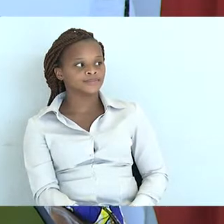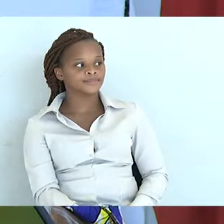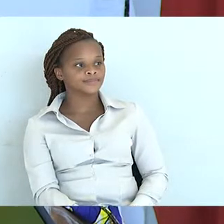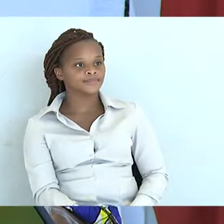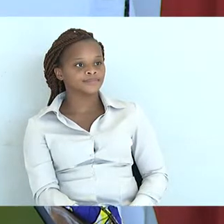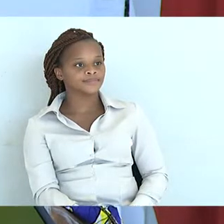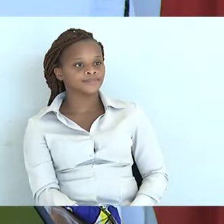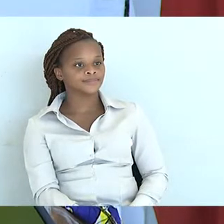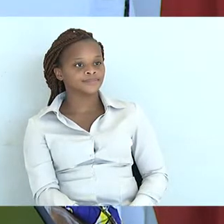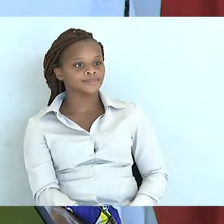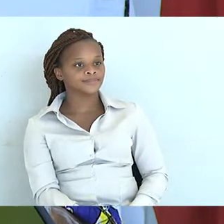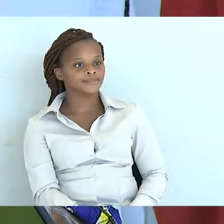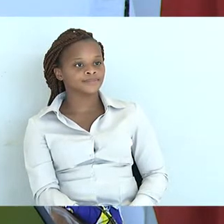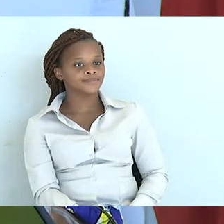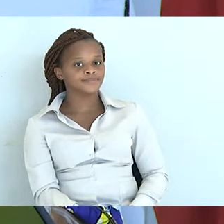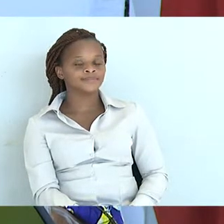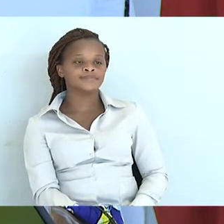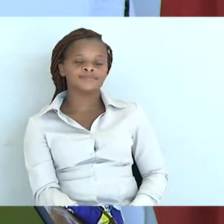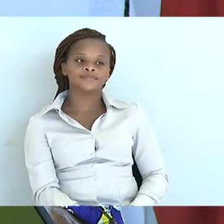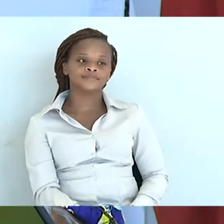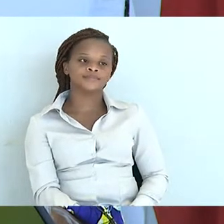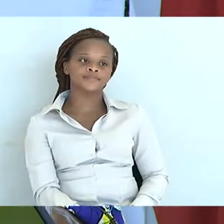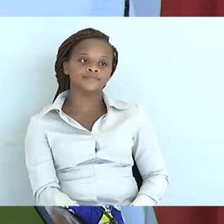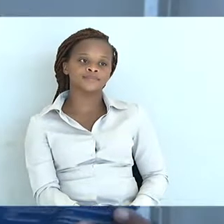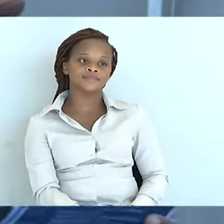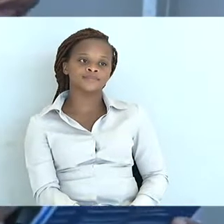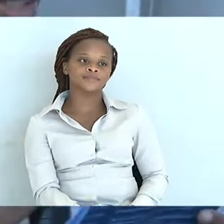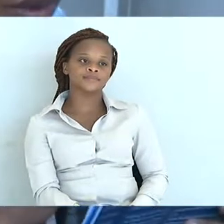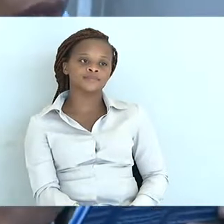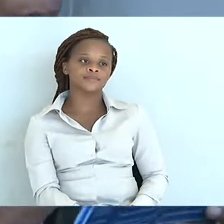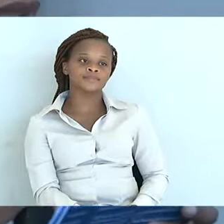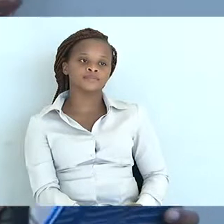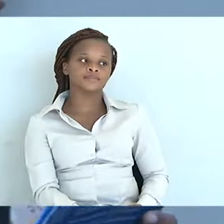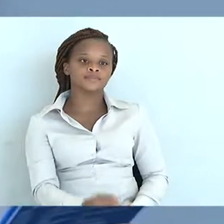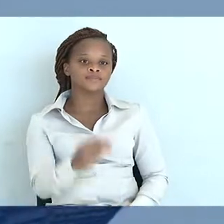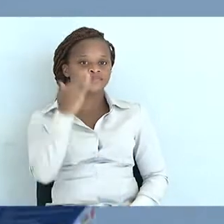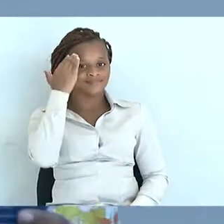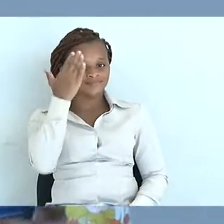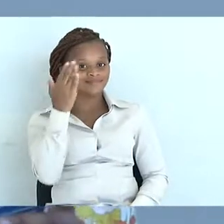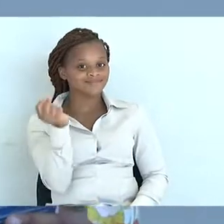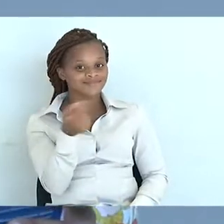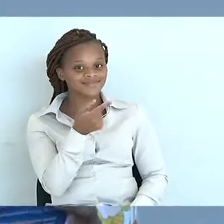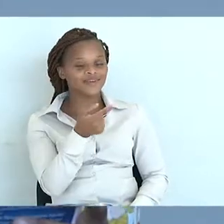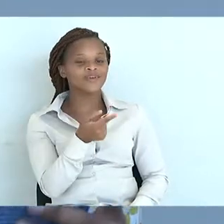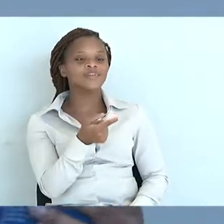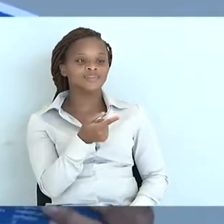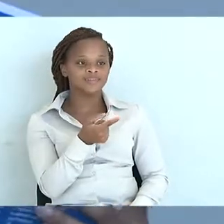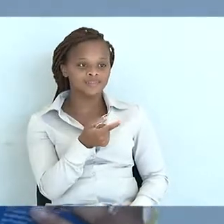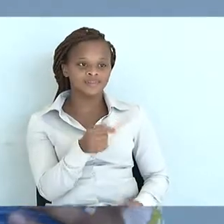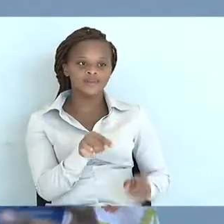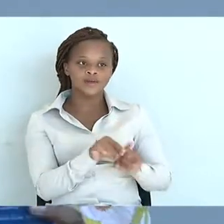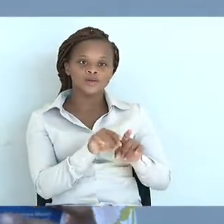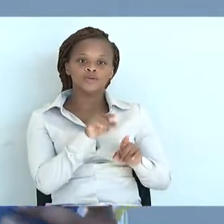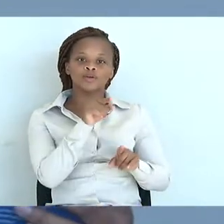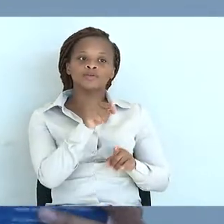Greeting to all officials and the core of the development implementation of our